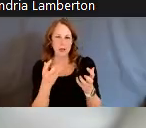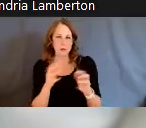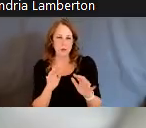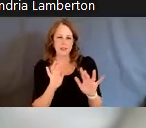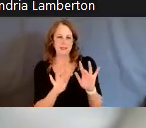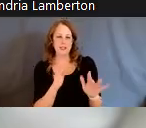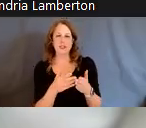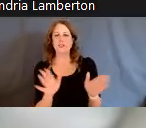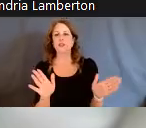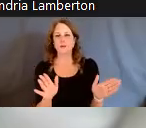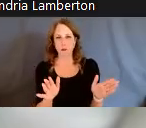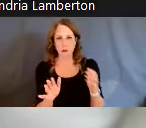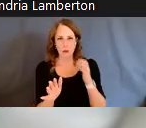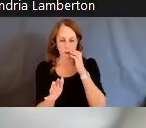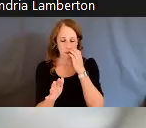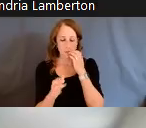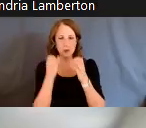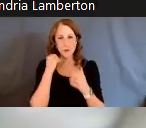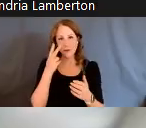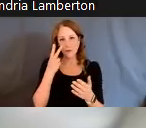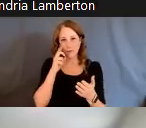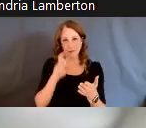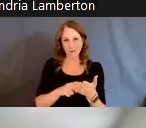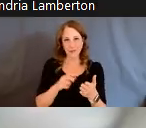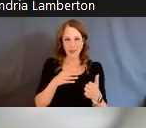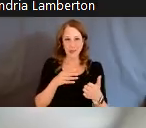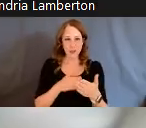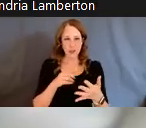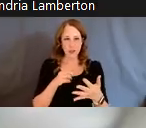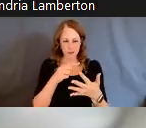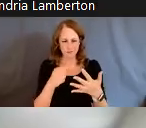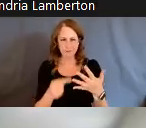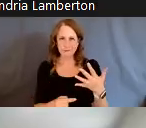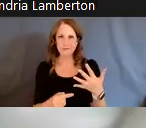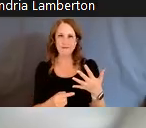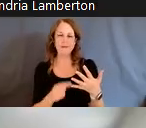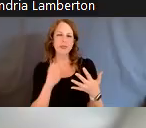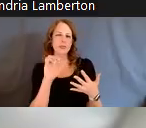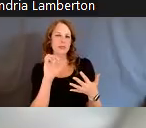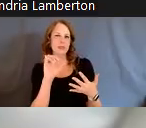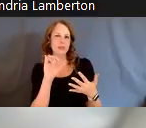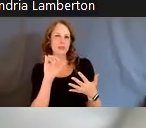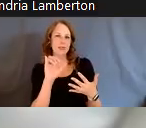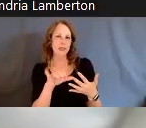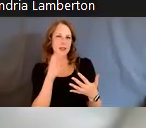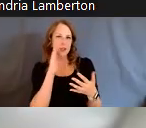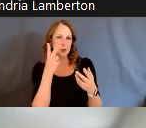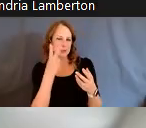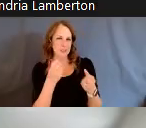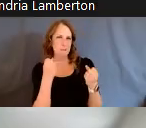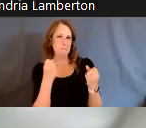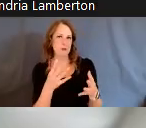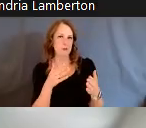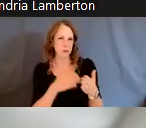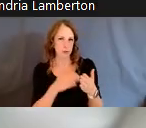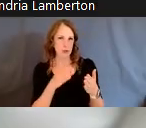generally. So when you do see charges listed, perhaps on case search or somewhere of that sort, you will probably see multiple charges